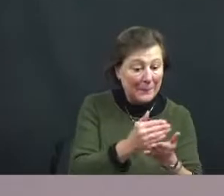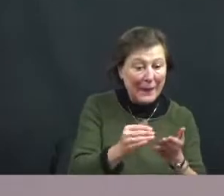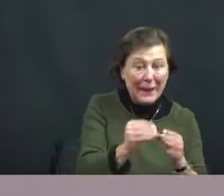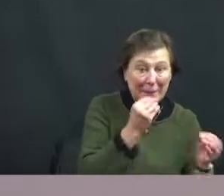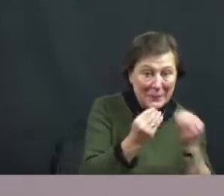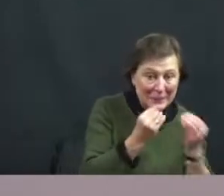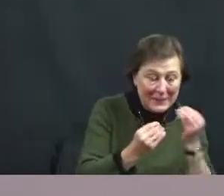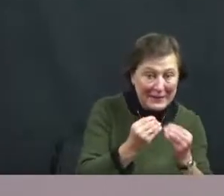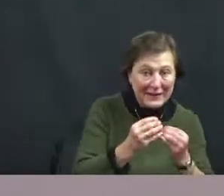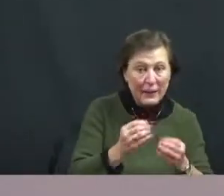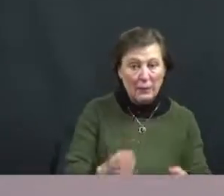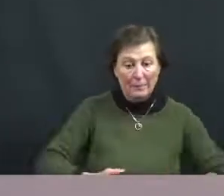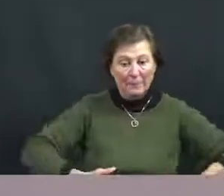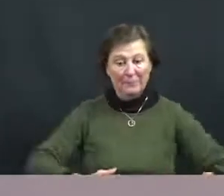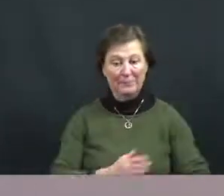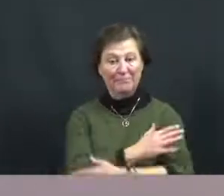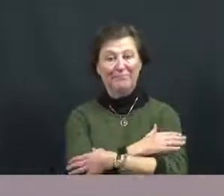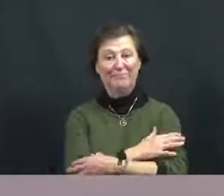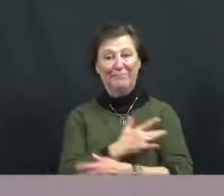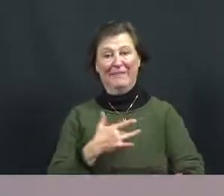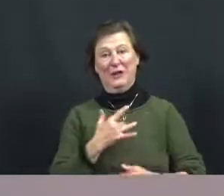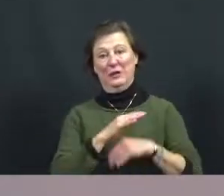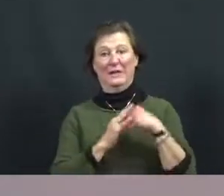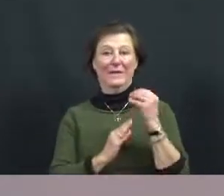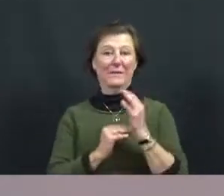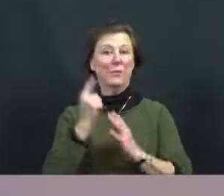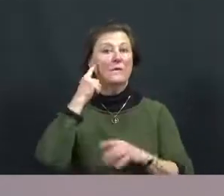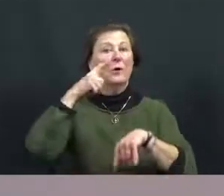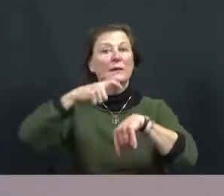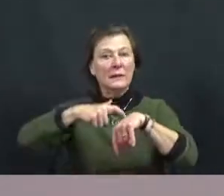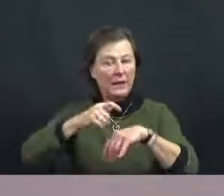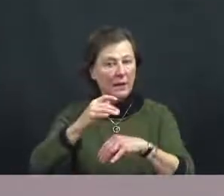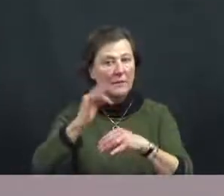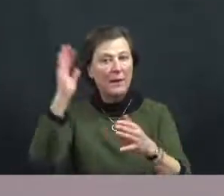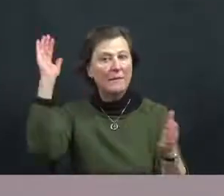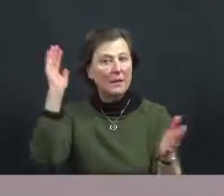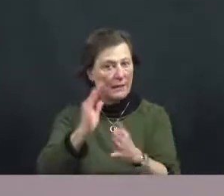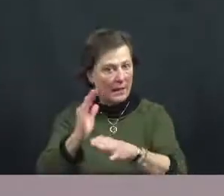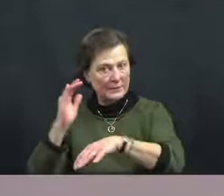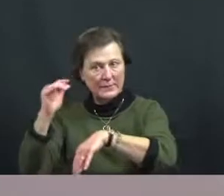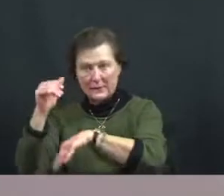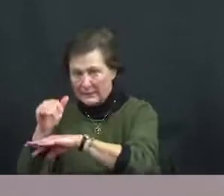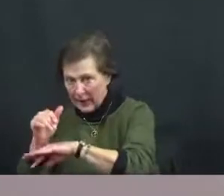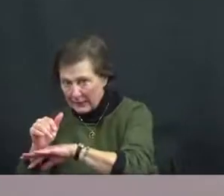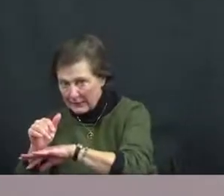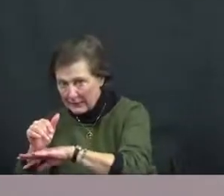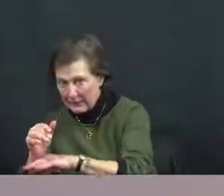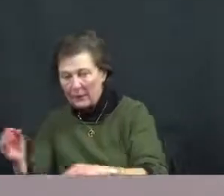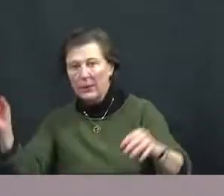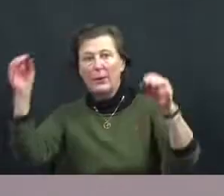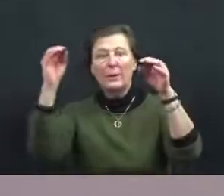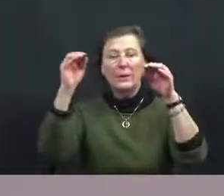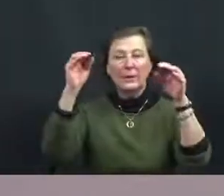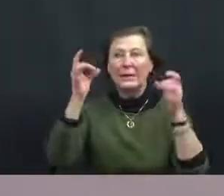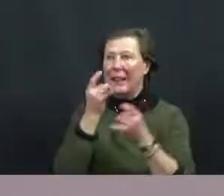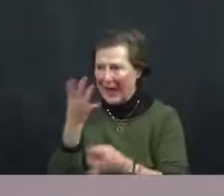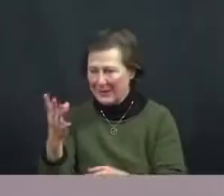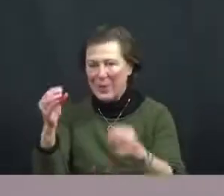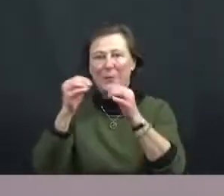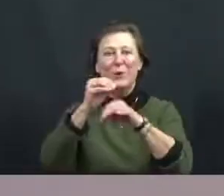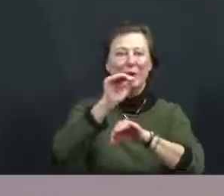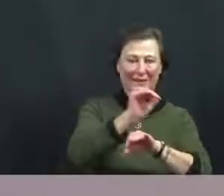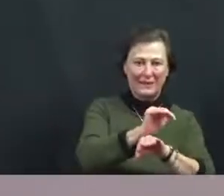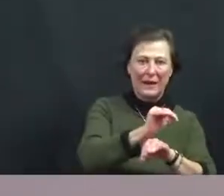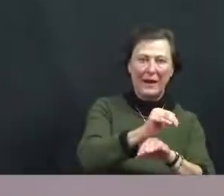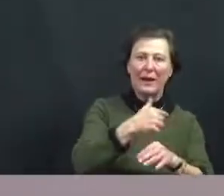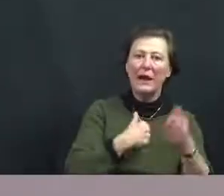our body for the time of less light and more night. How our hand is drawn